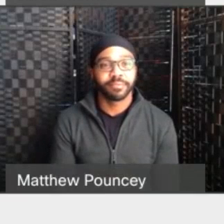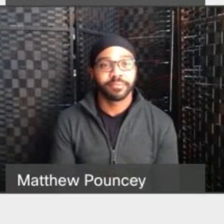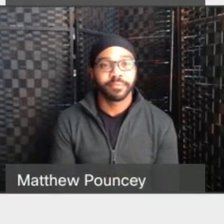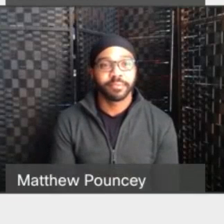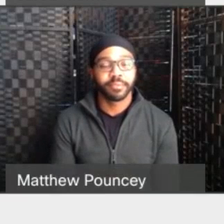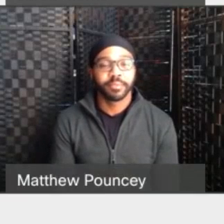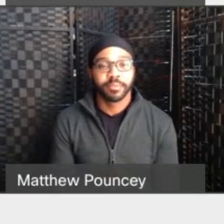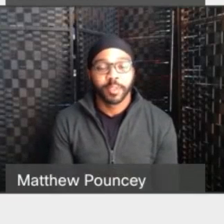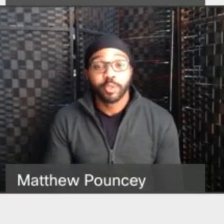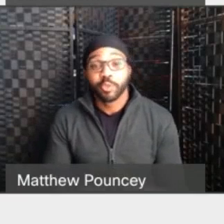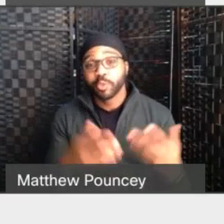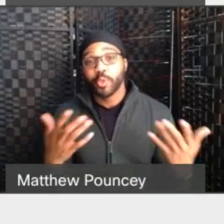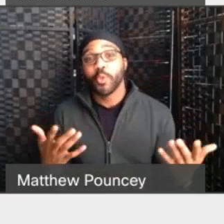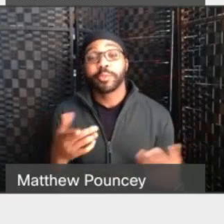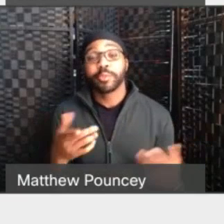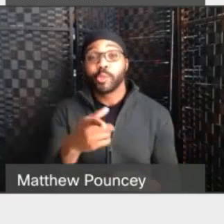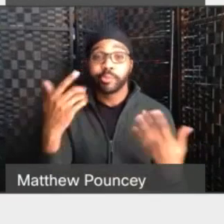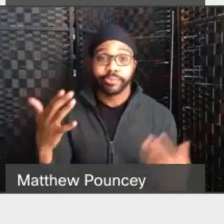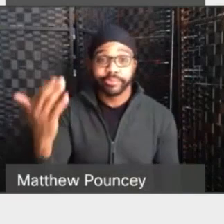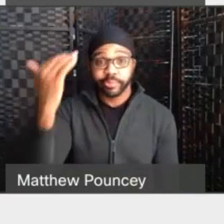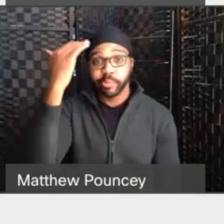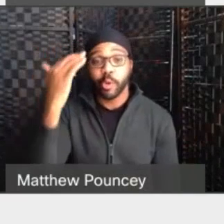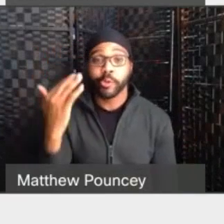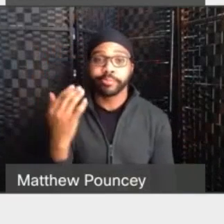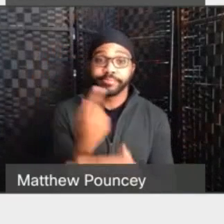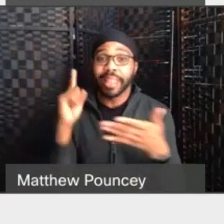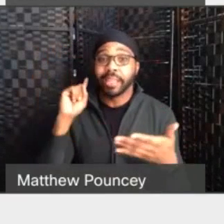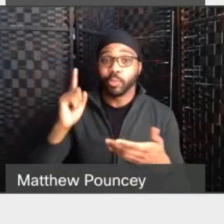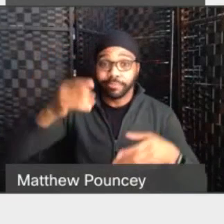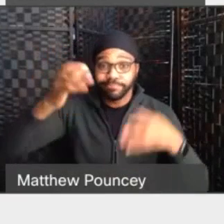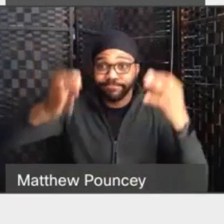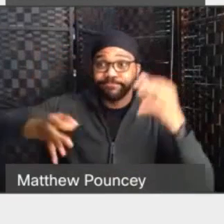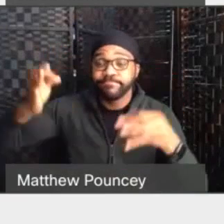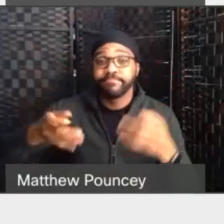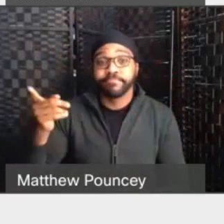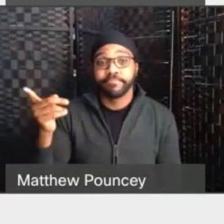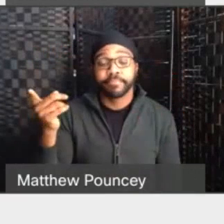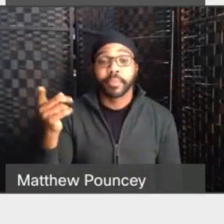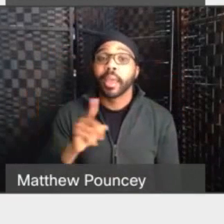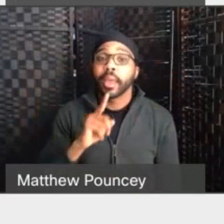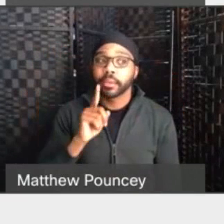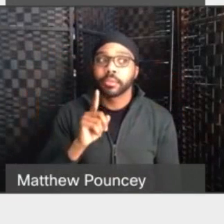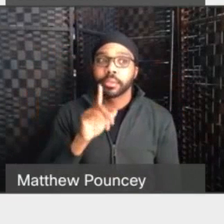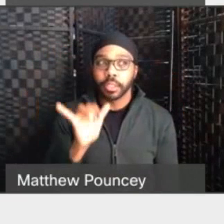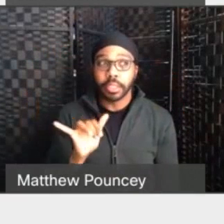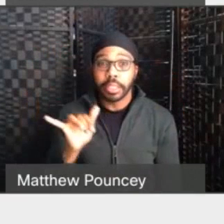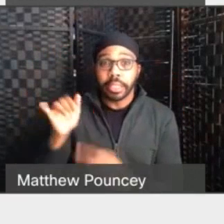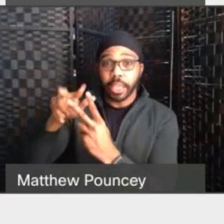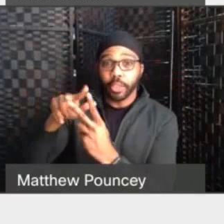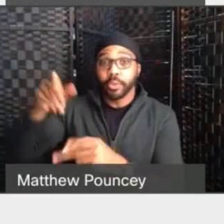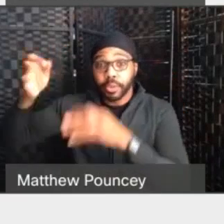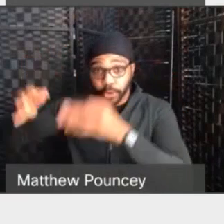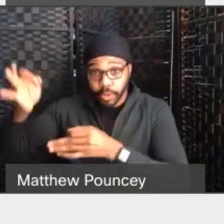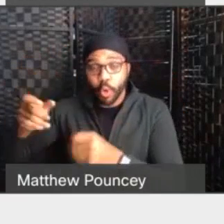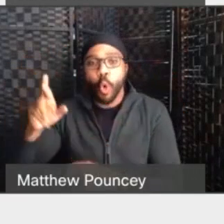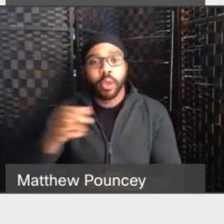So as people are aware from last week's hearing, actually either from the hearing or from the mayor's